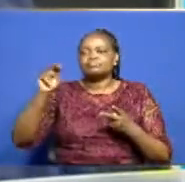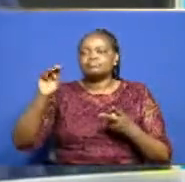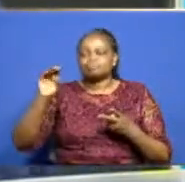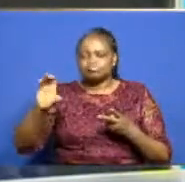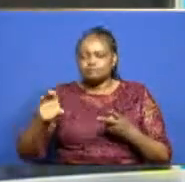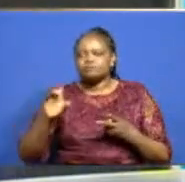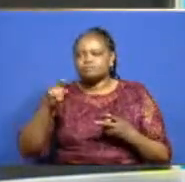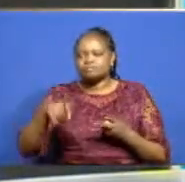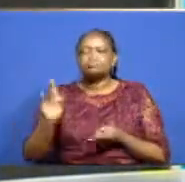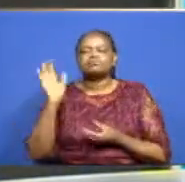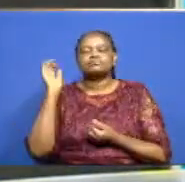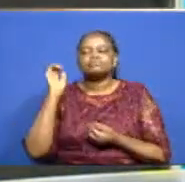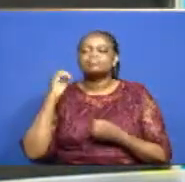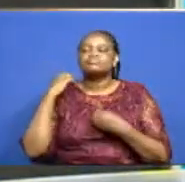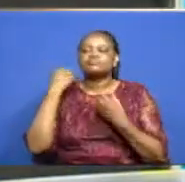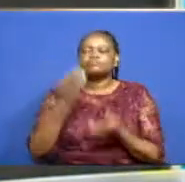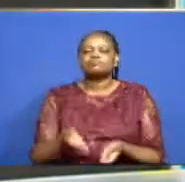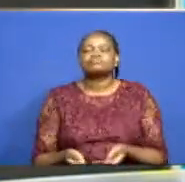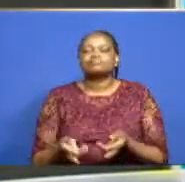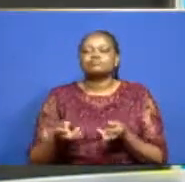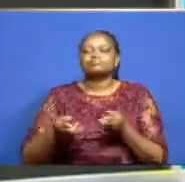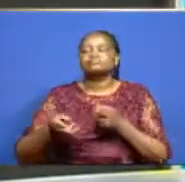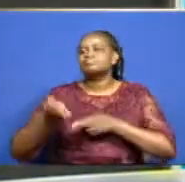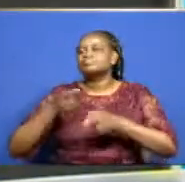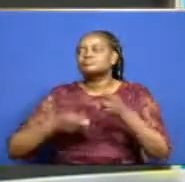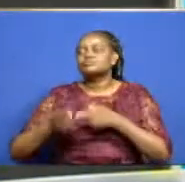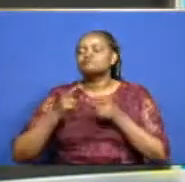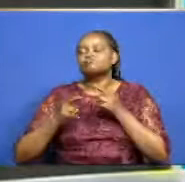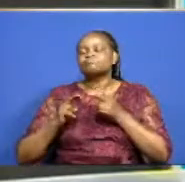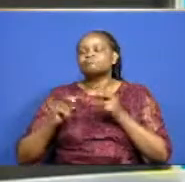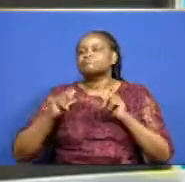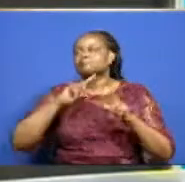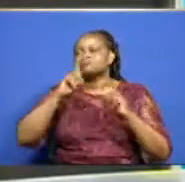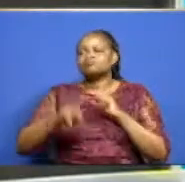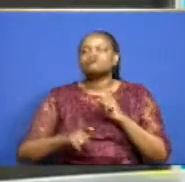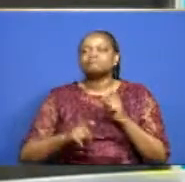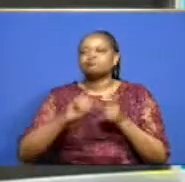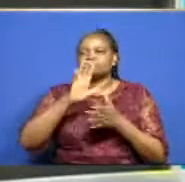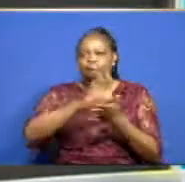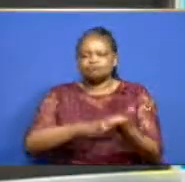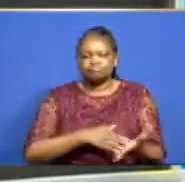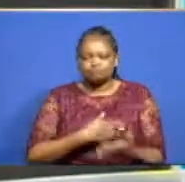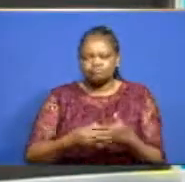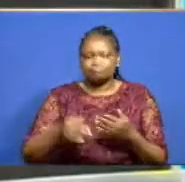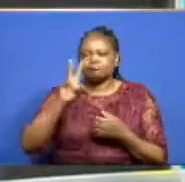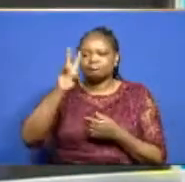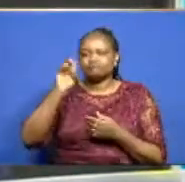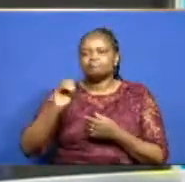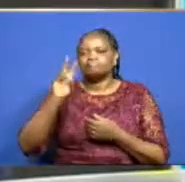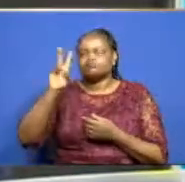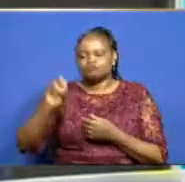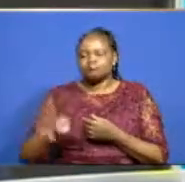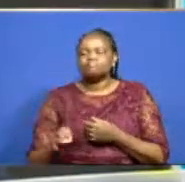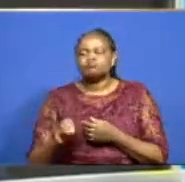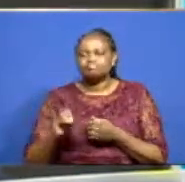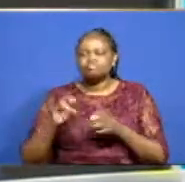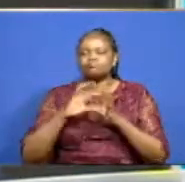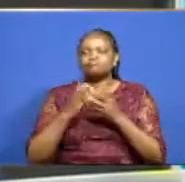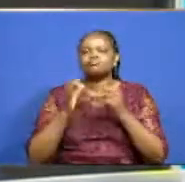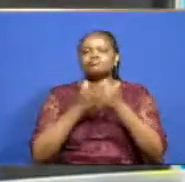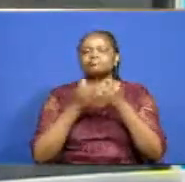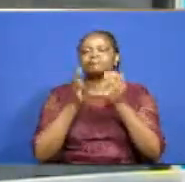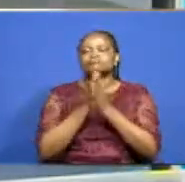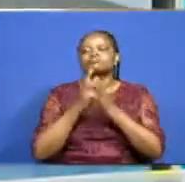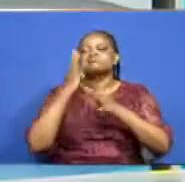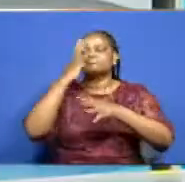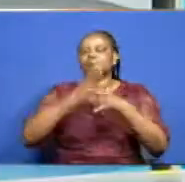to issue a revised examination timetable for the 2020 Standard 8 and Form 4 candidates.